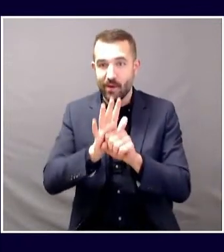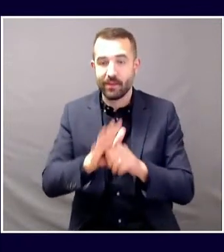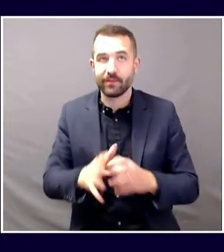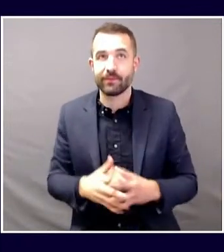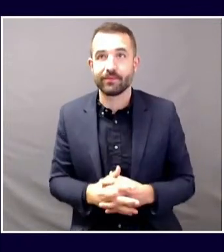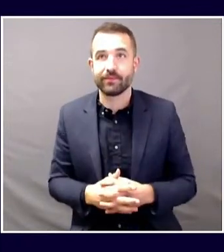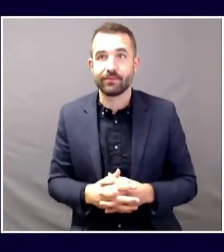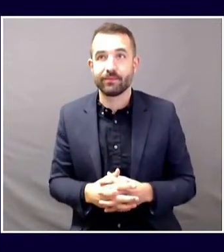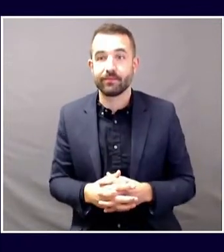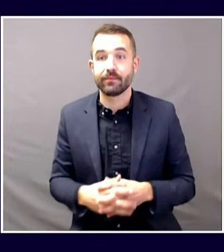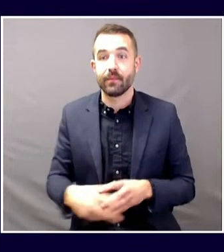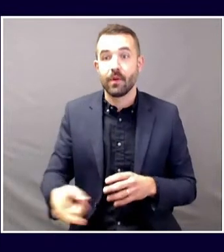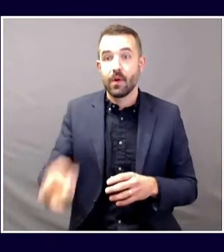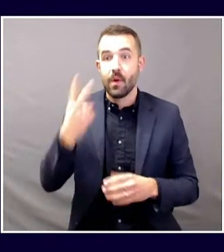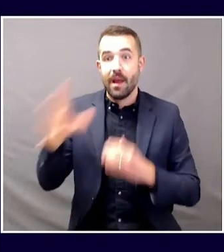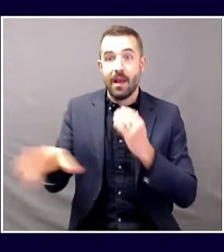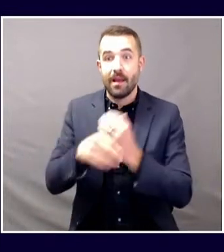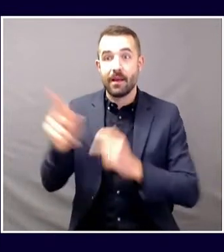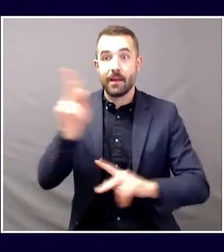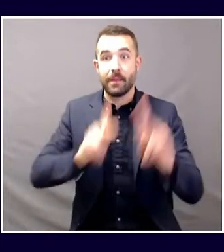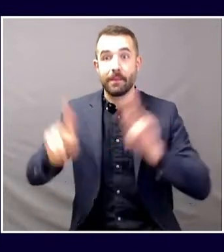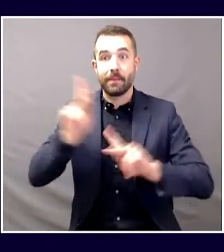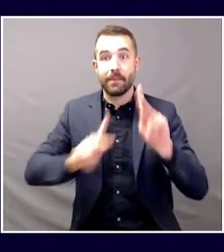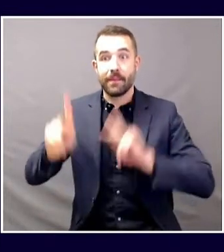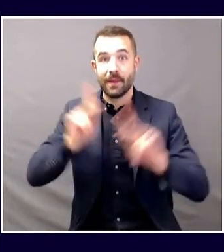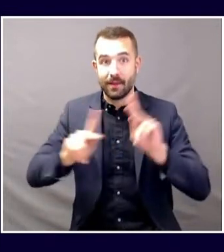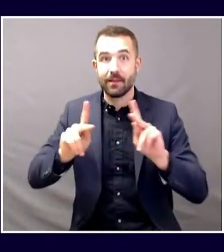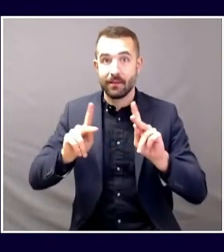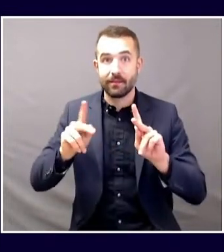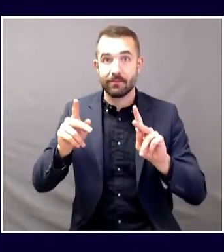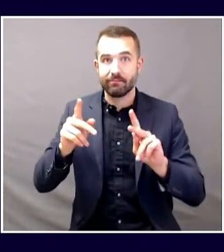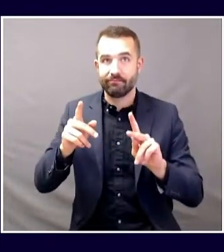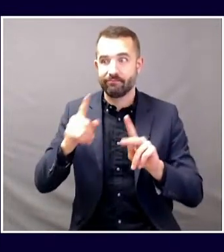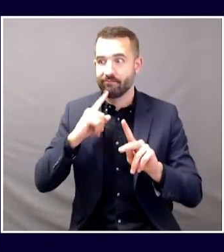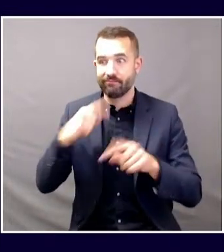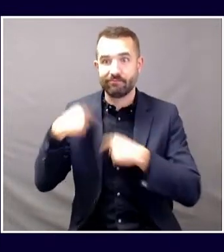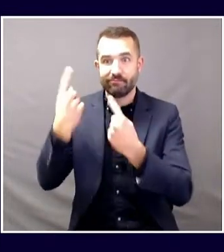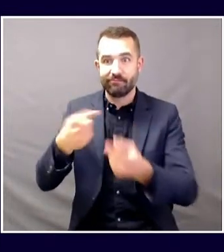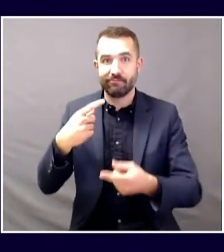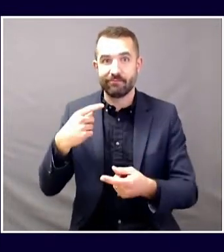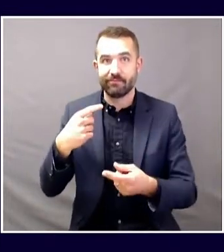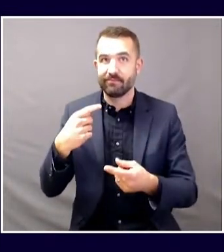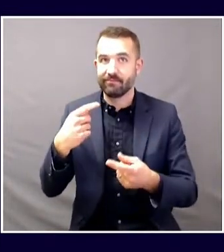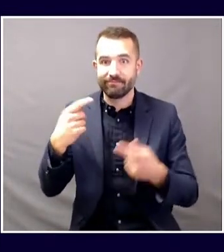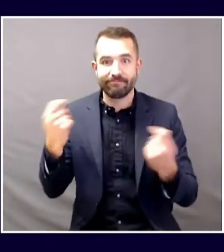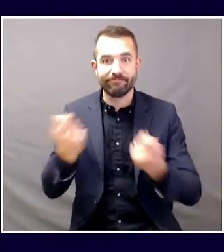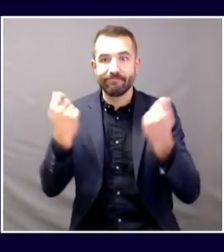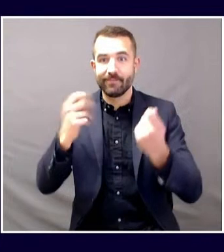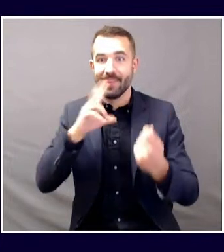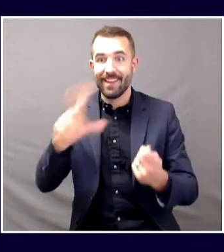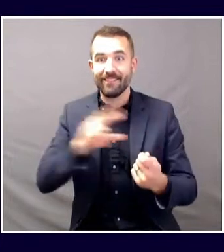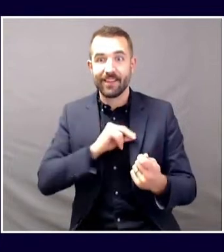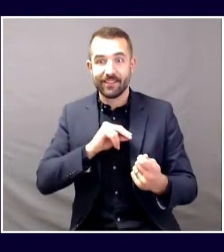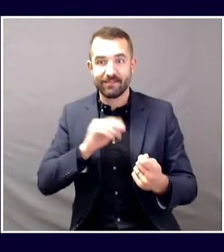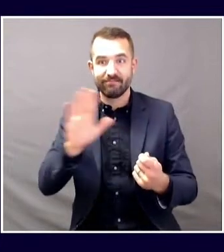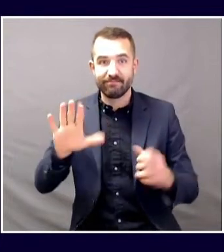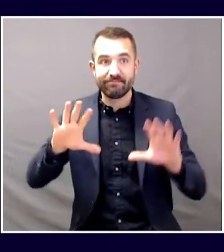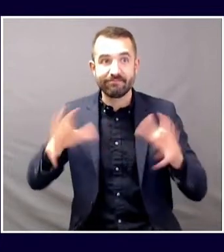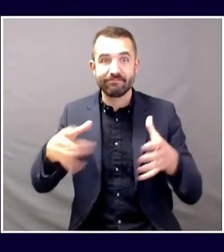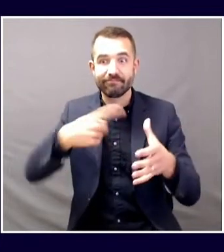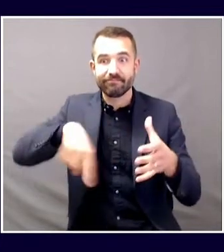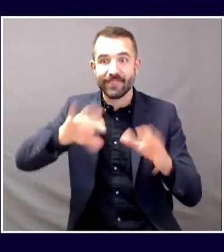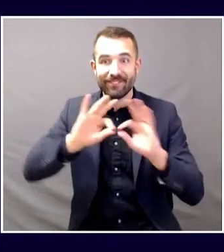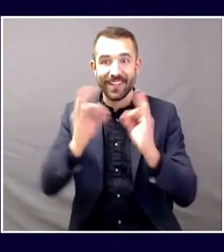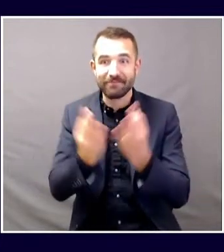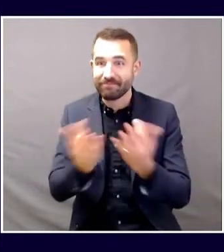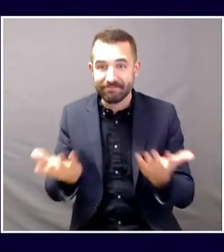2 additional individuals who this year will not be able to celebrate Thanksgiving with their loved ones. We